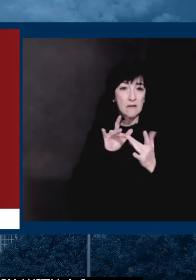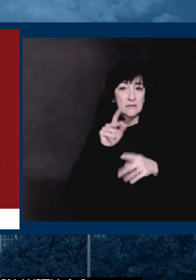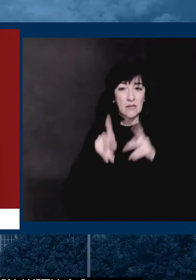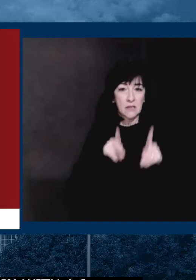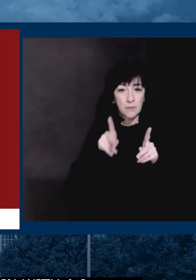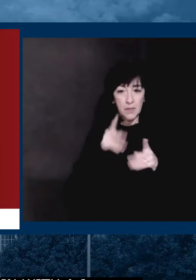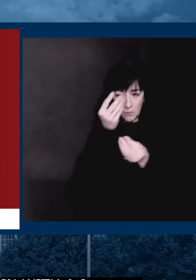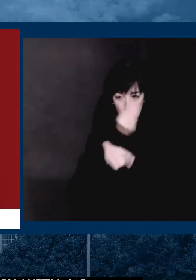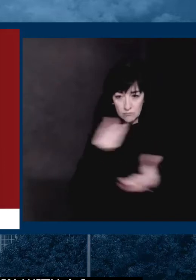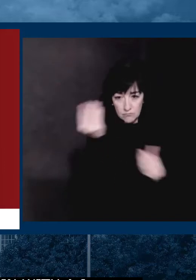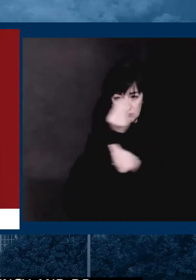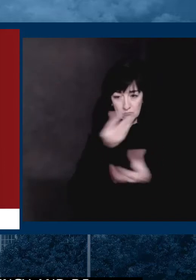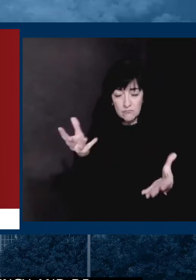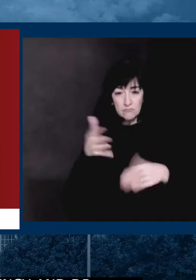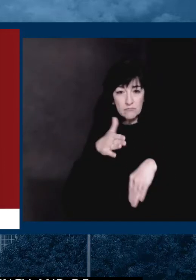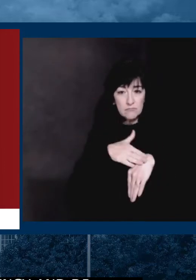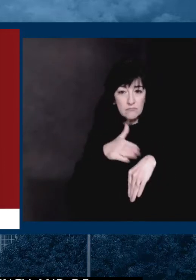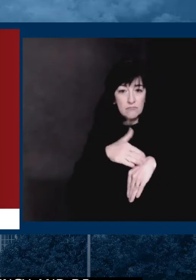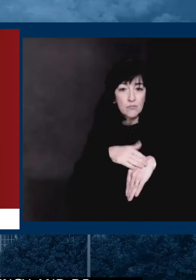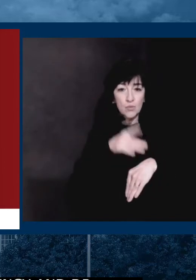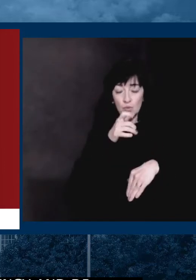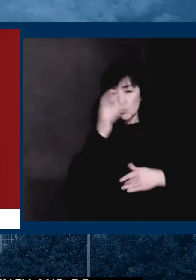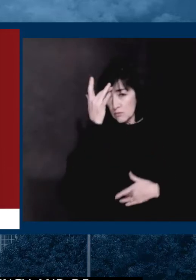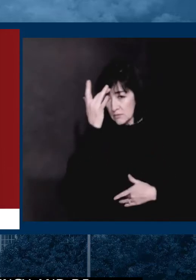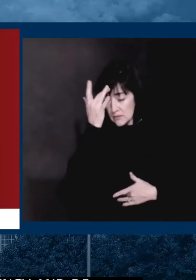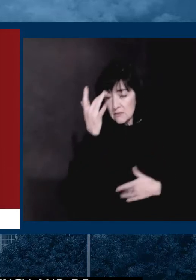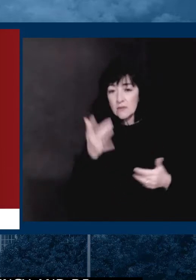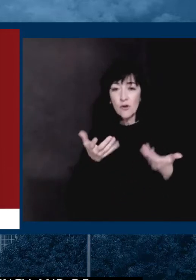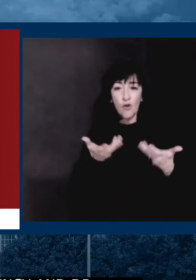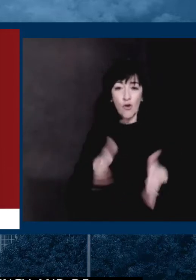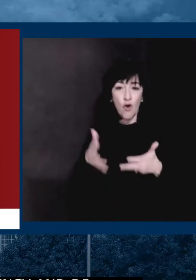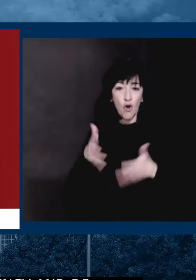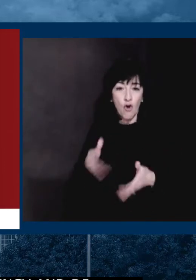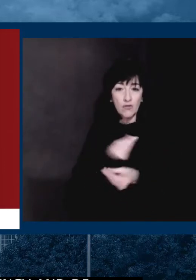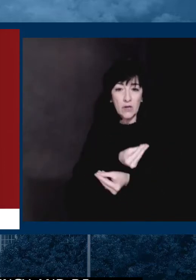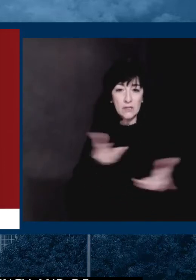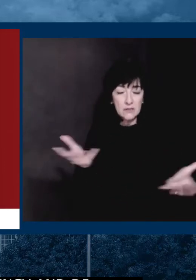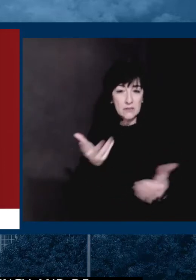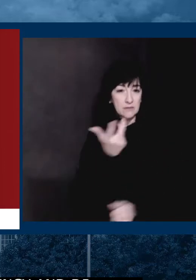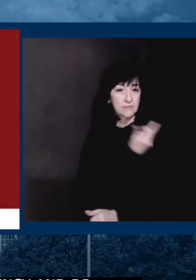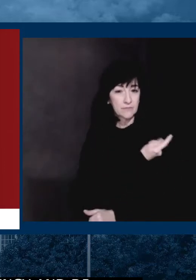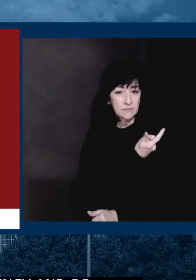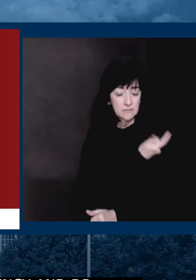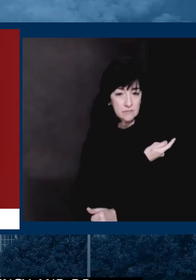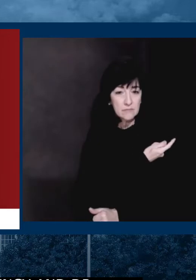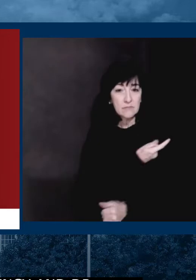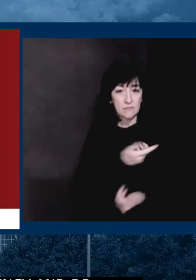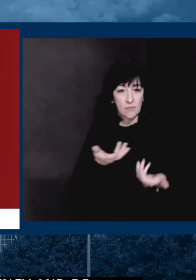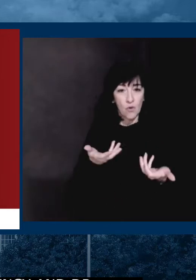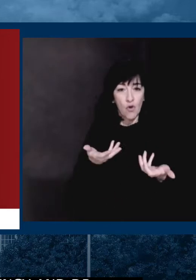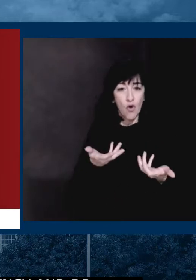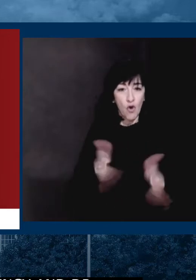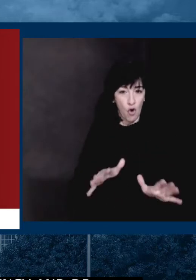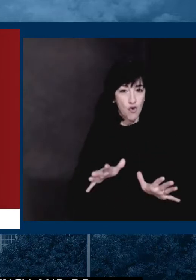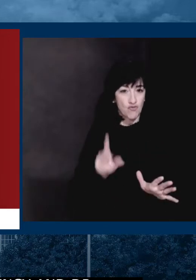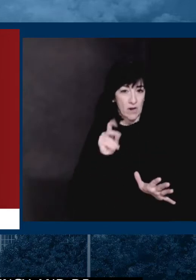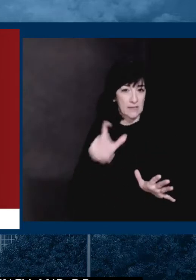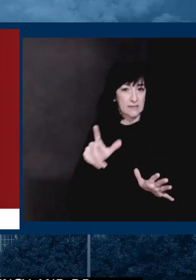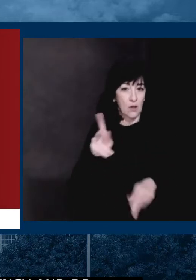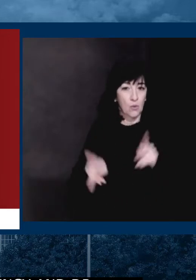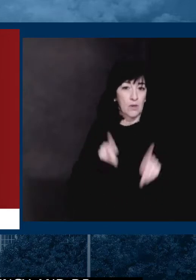administering the vaccination program in our state. Already close to 8,500 Delawareans have been vaccinated